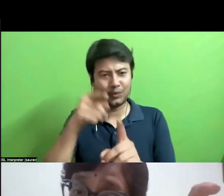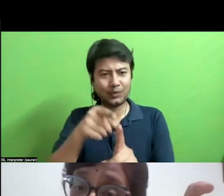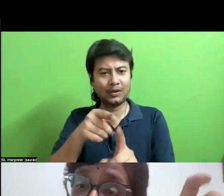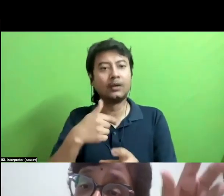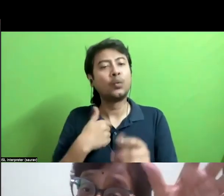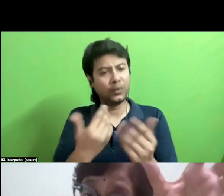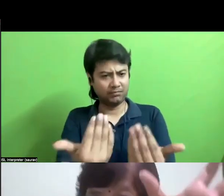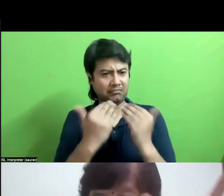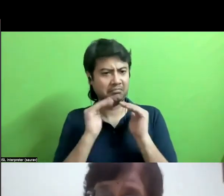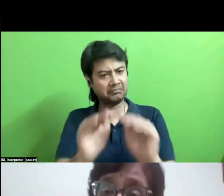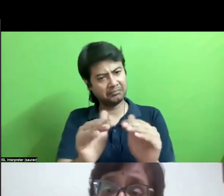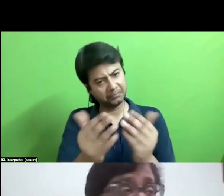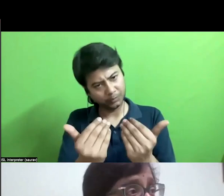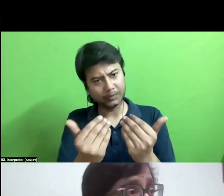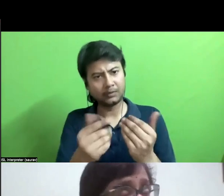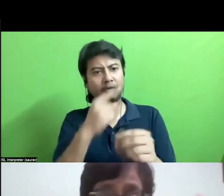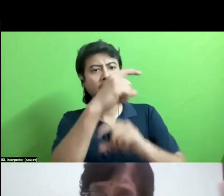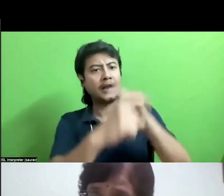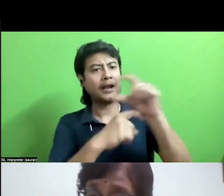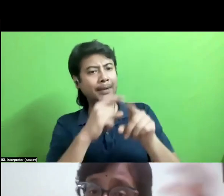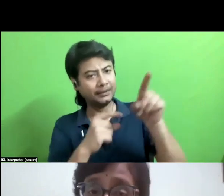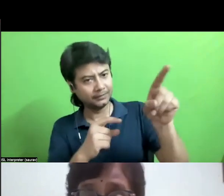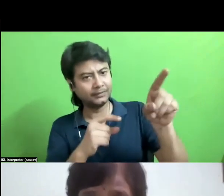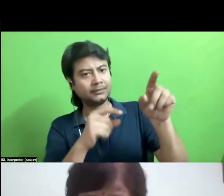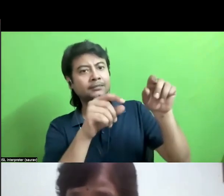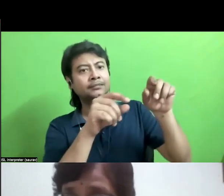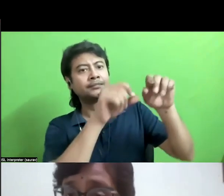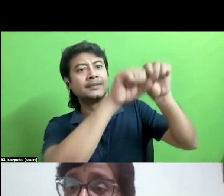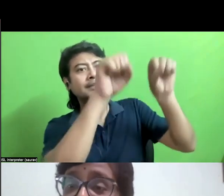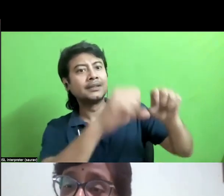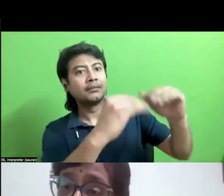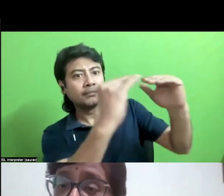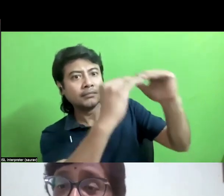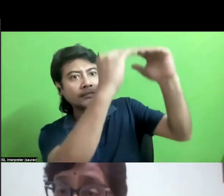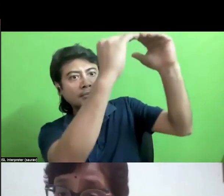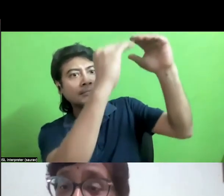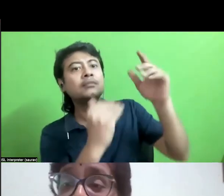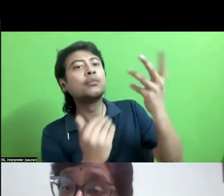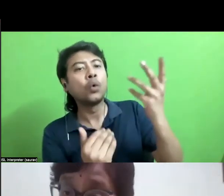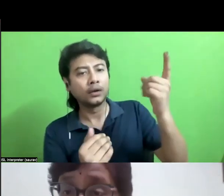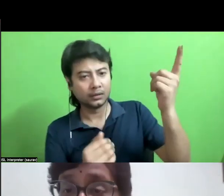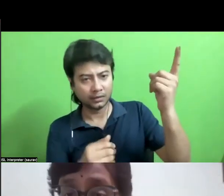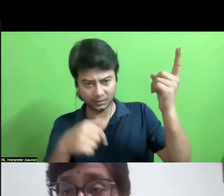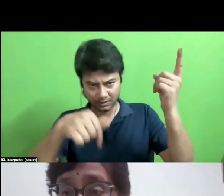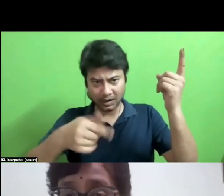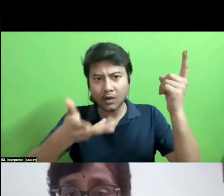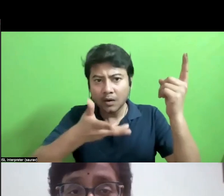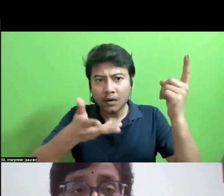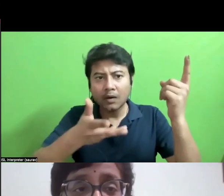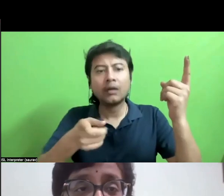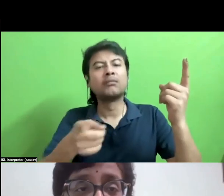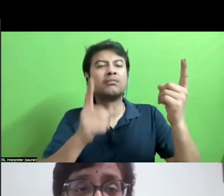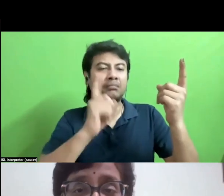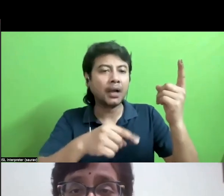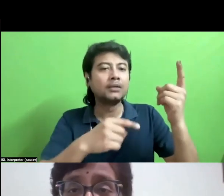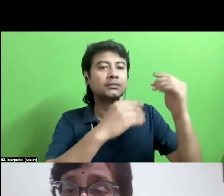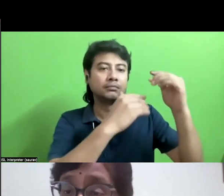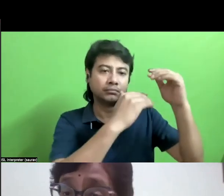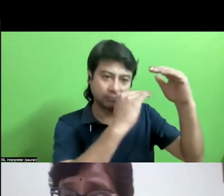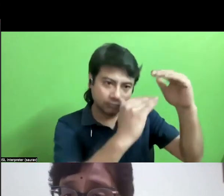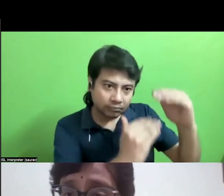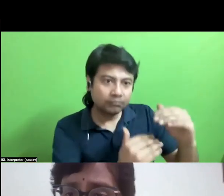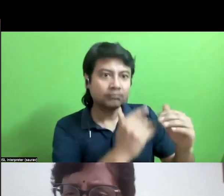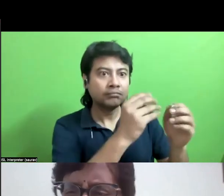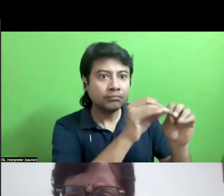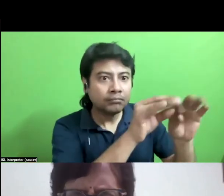in your company at a system level. Maybe then whatever we have spoken here will happen within your company also. Let me